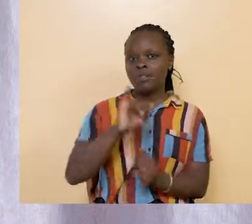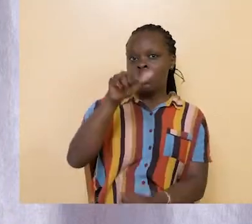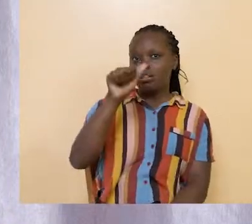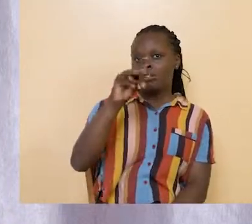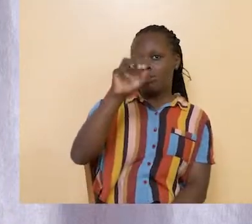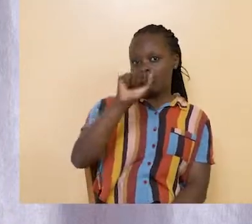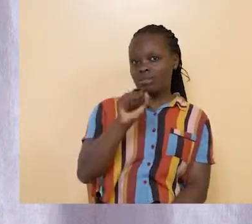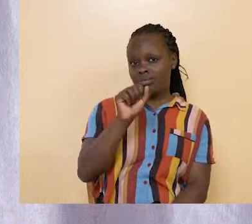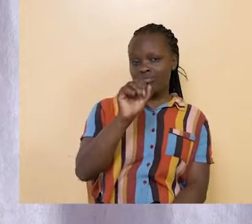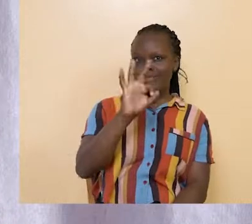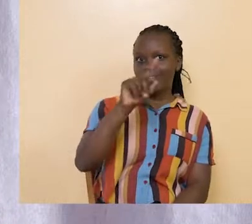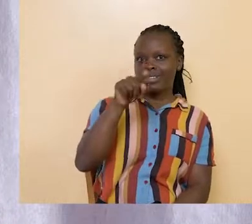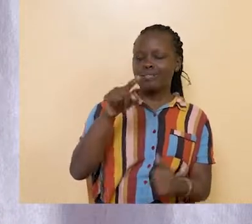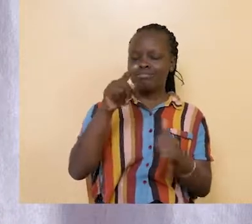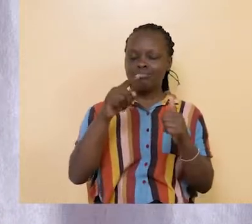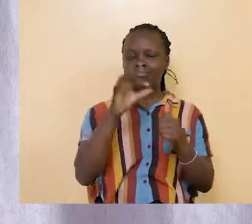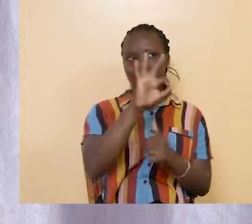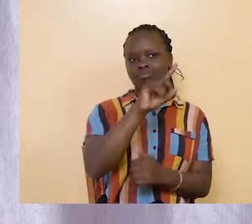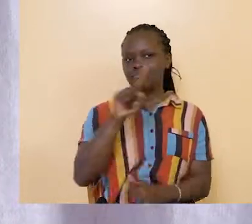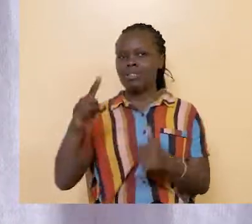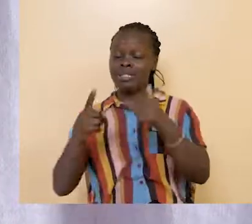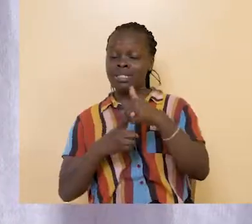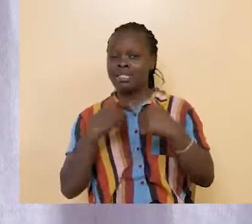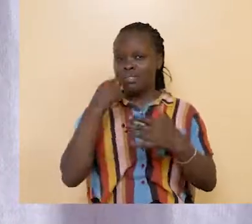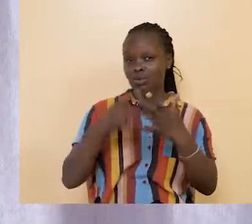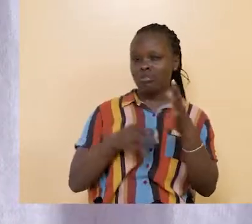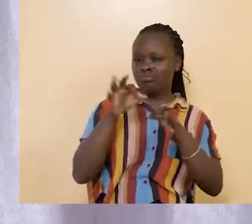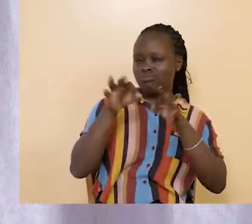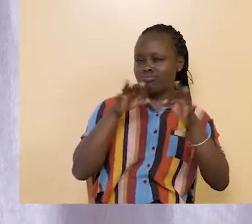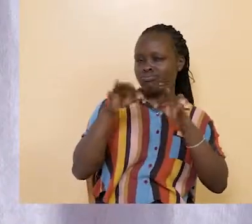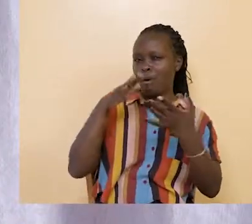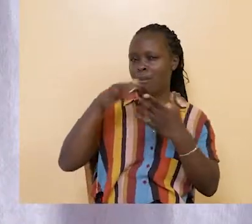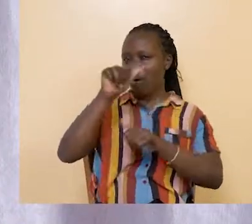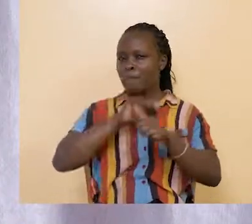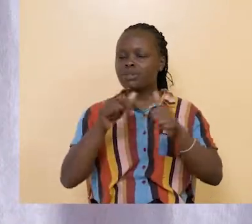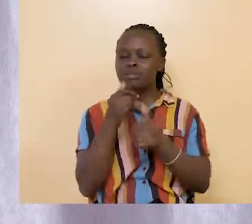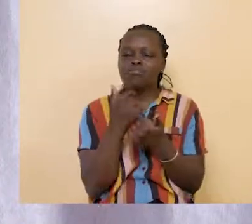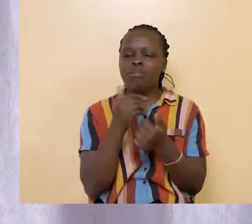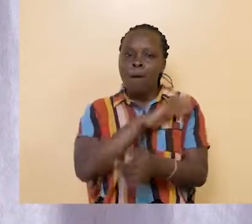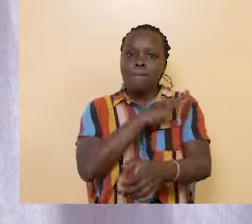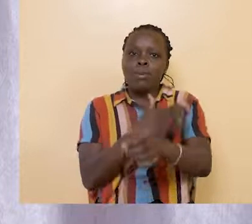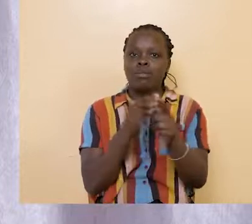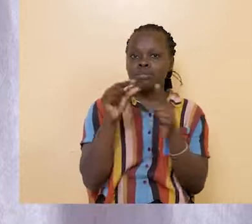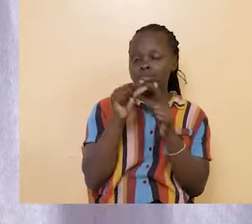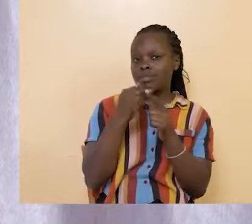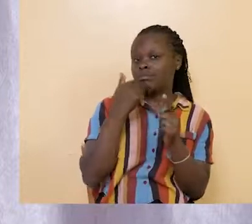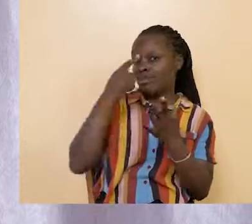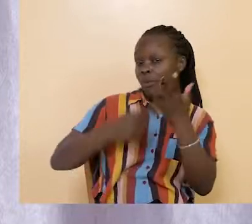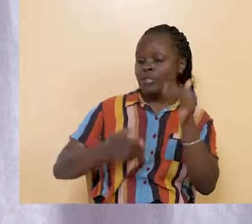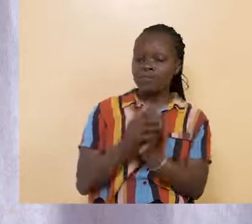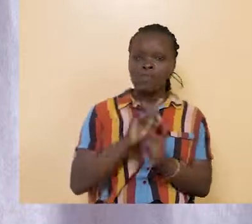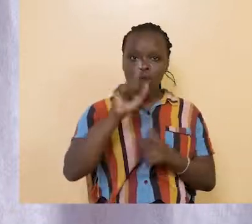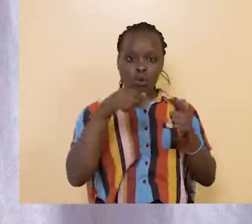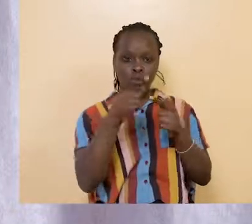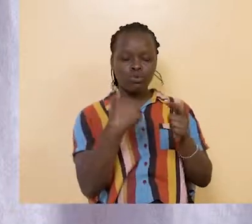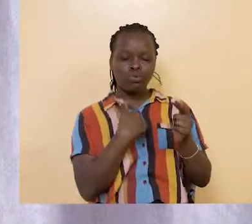in chapter 3, verses 3 to 6, tells us a little bit about the power of words, and he says this. When